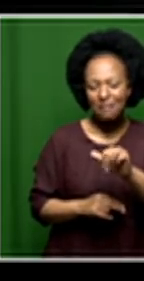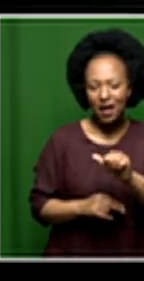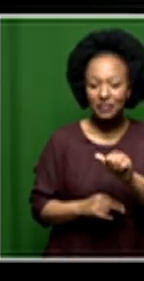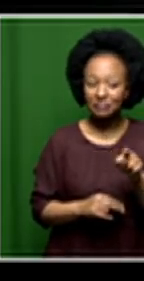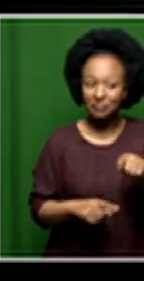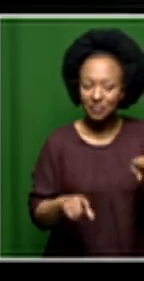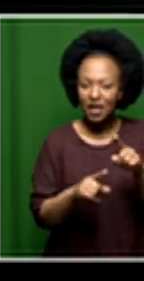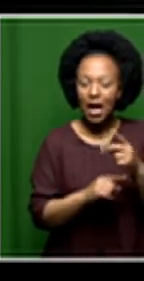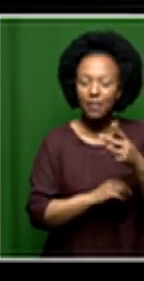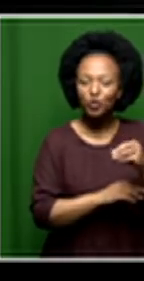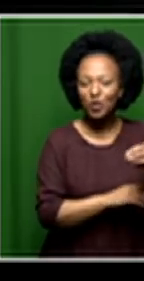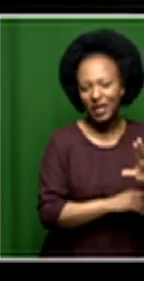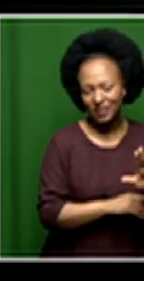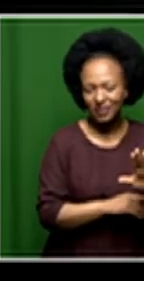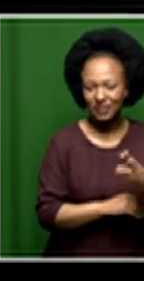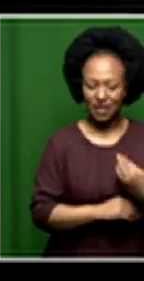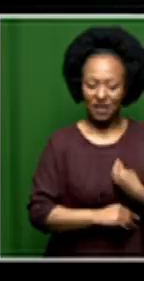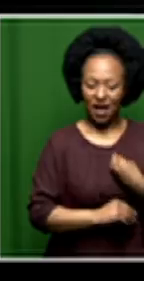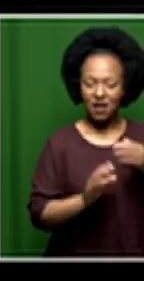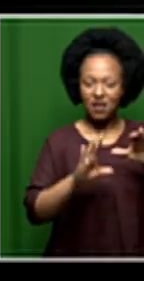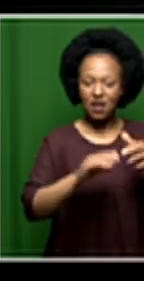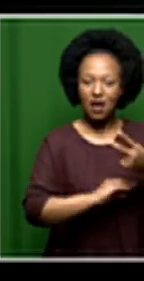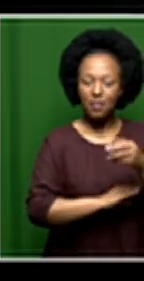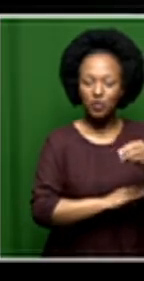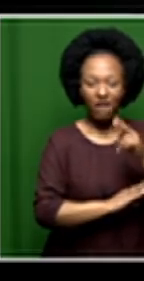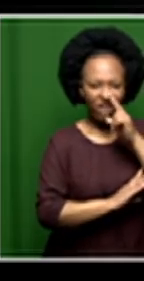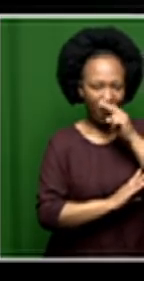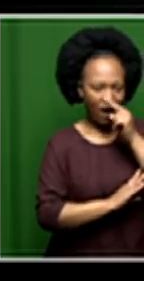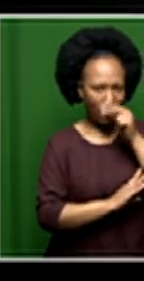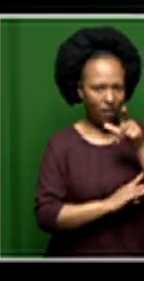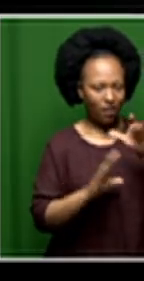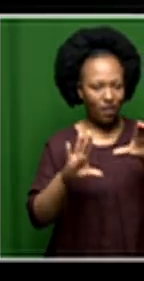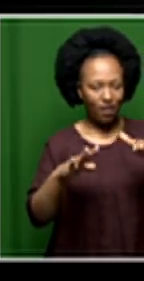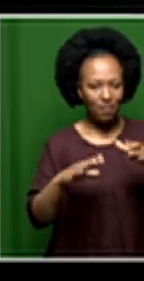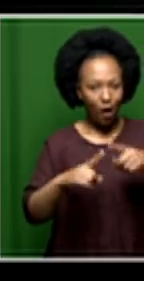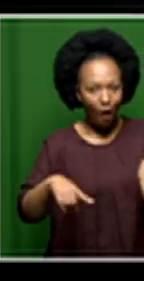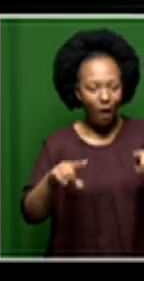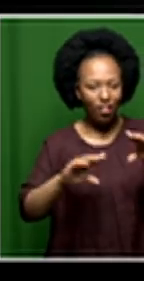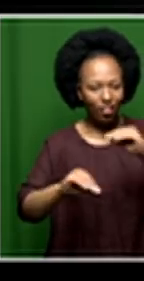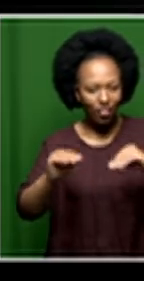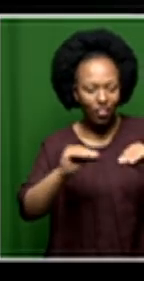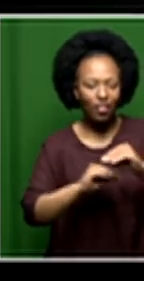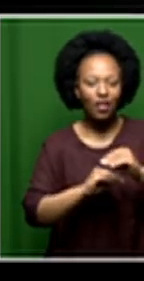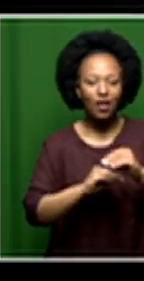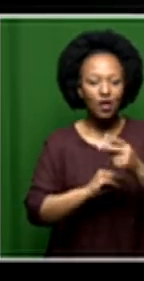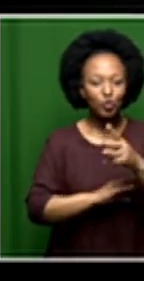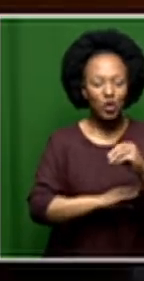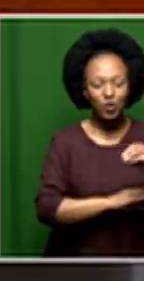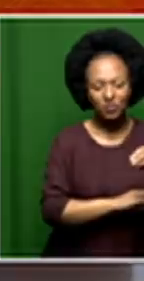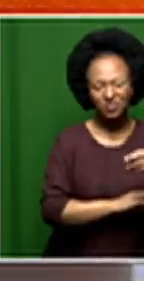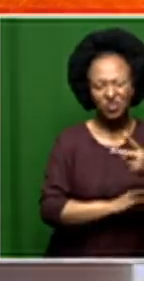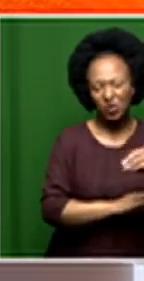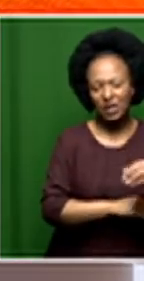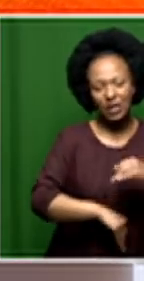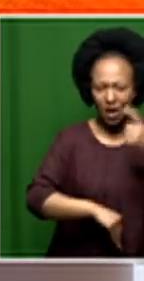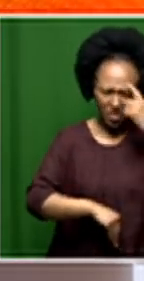I'm a 2000. I'm a 2K. So it's a fun one. This is a fun one. That's doing its rounds on social media, and everybody's reminiscing about the 2000s. I don't think we've got time to get into it